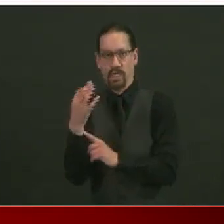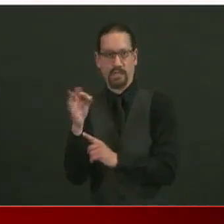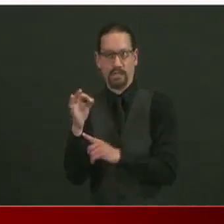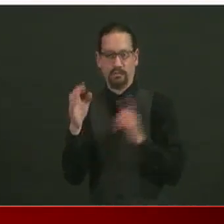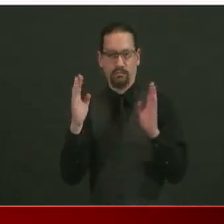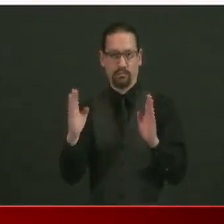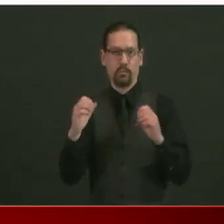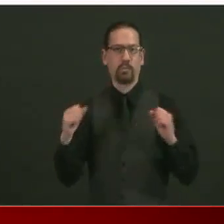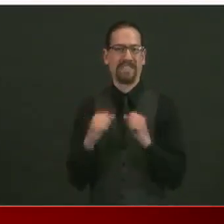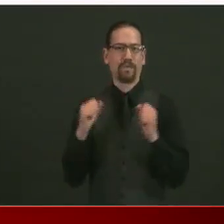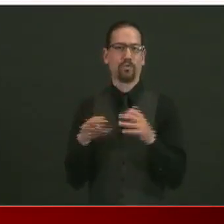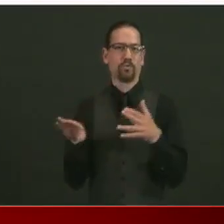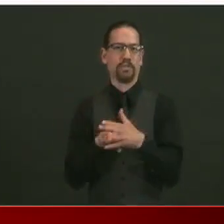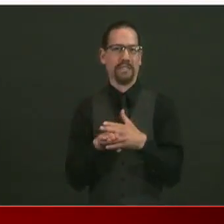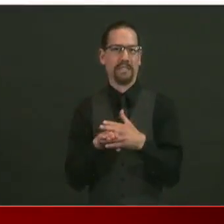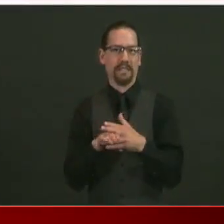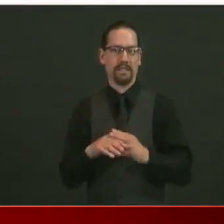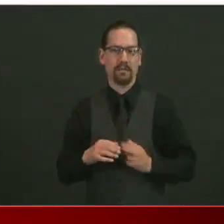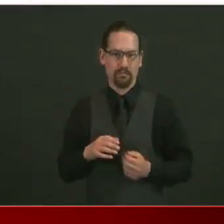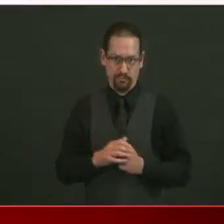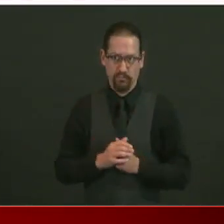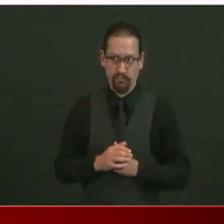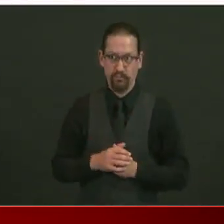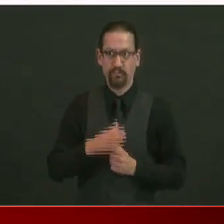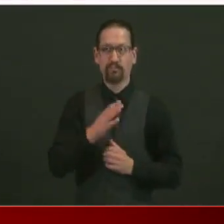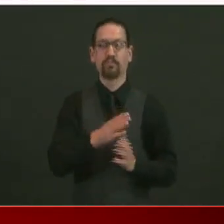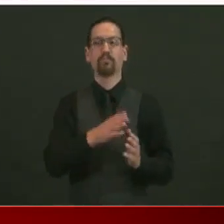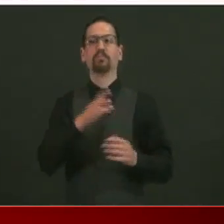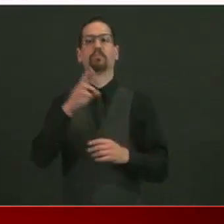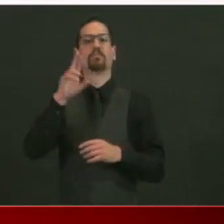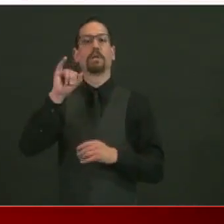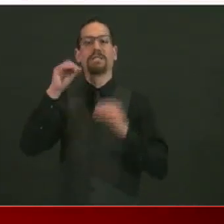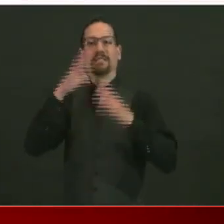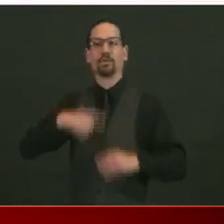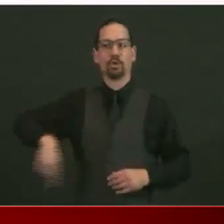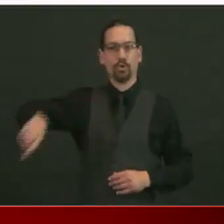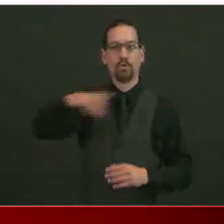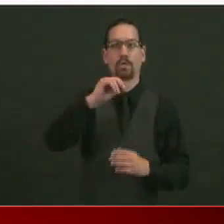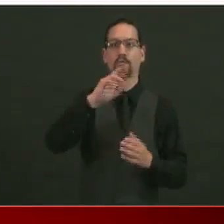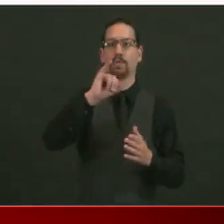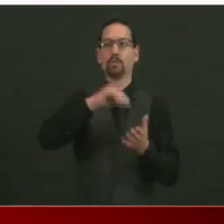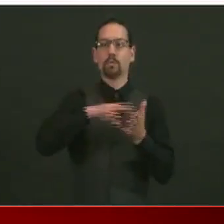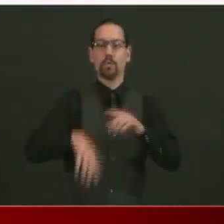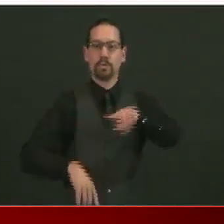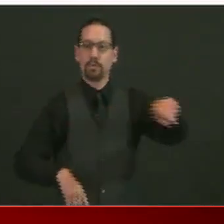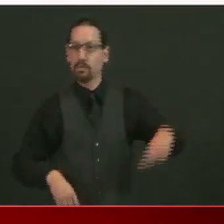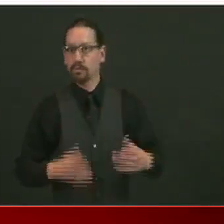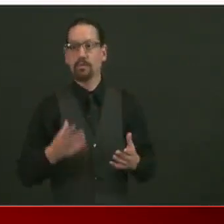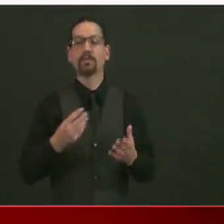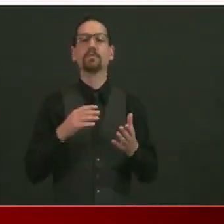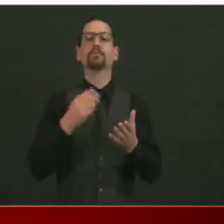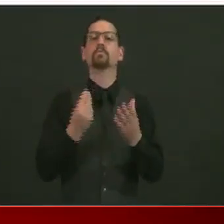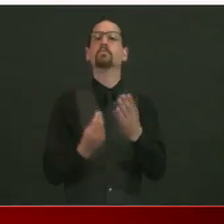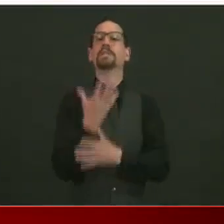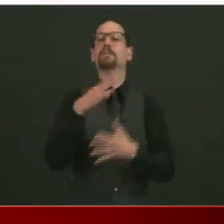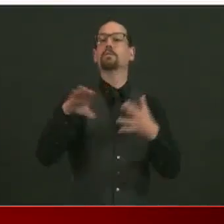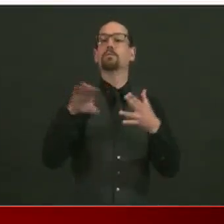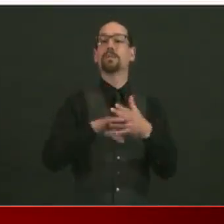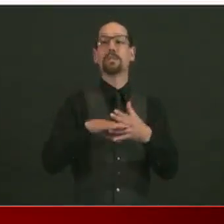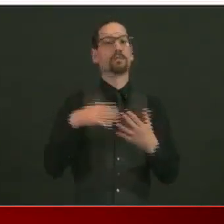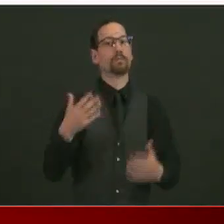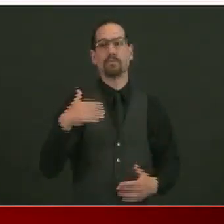19. All Rhode Island students and teachers will have spring break vacation from April 19th through the